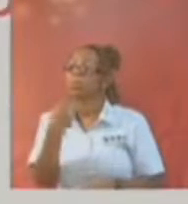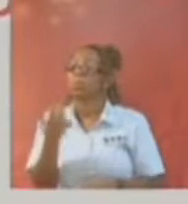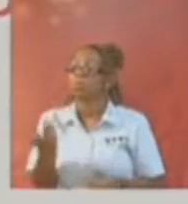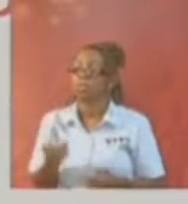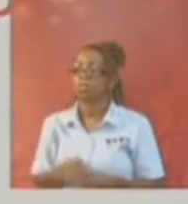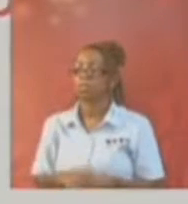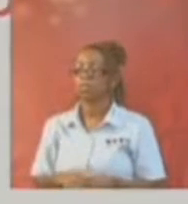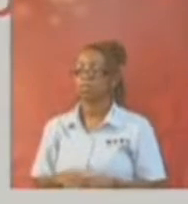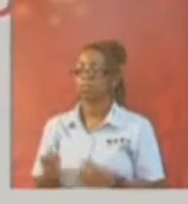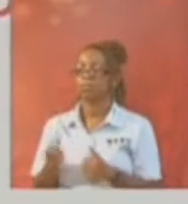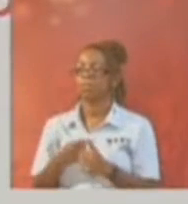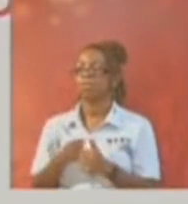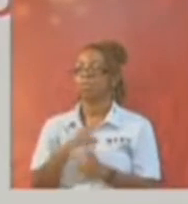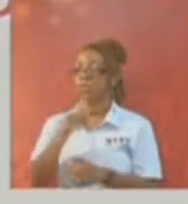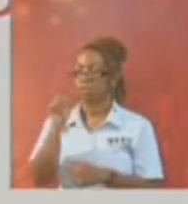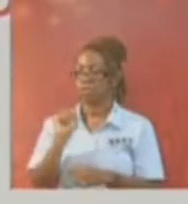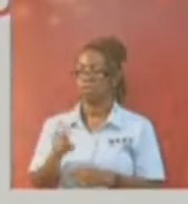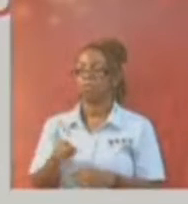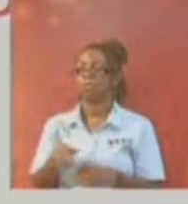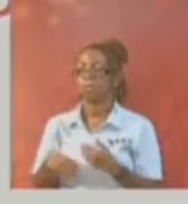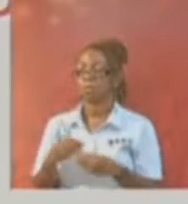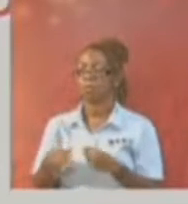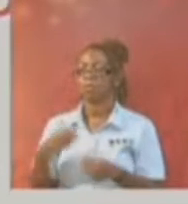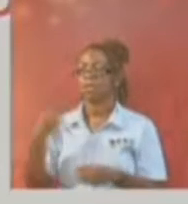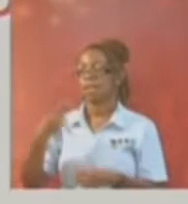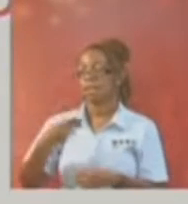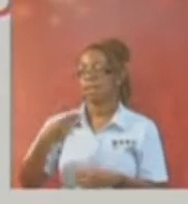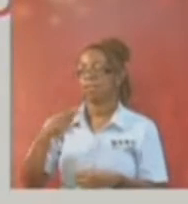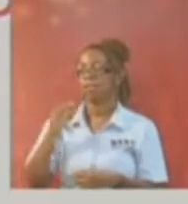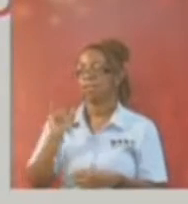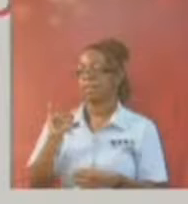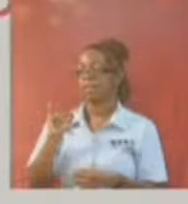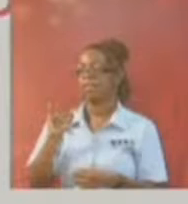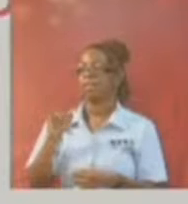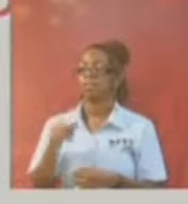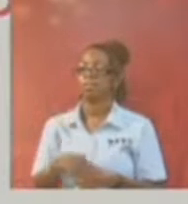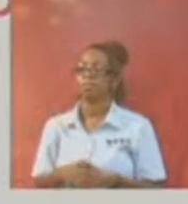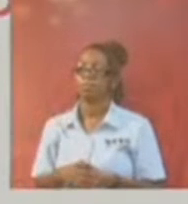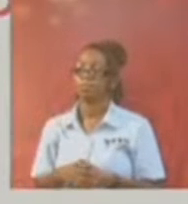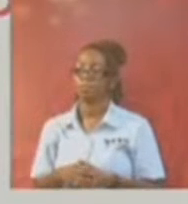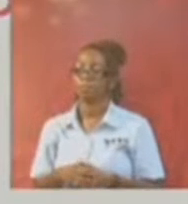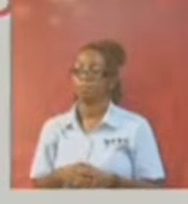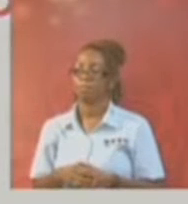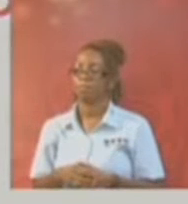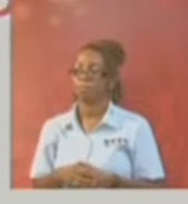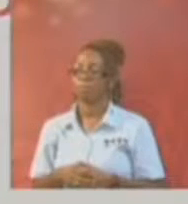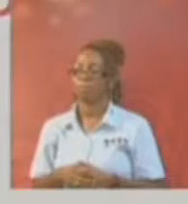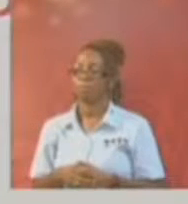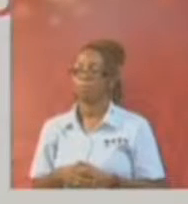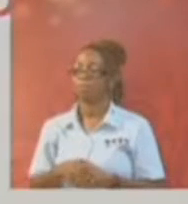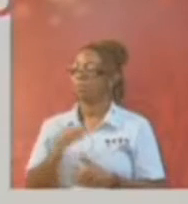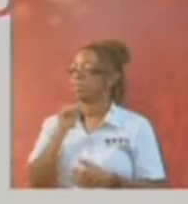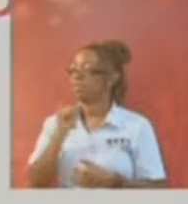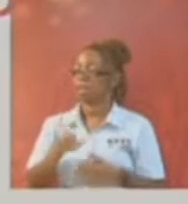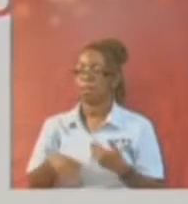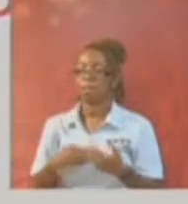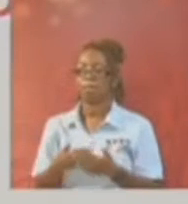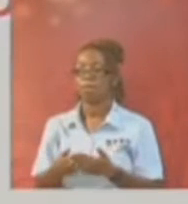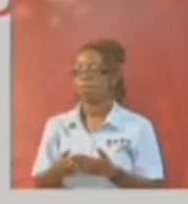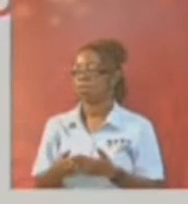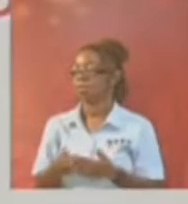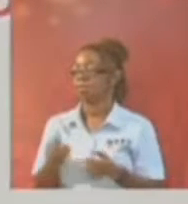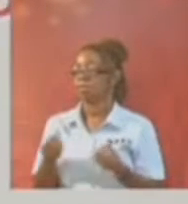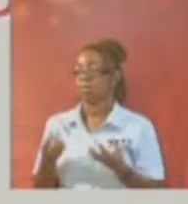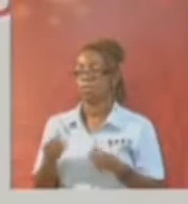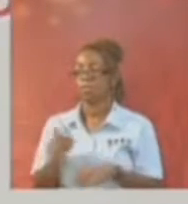immunity, the calculation for herd immunity is basically not based on the incubation period, but rather on what we refer to as